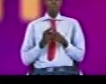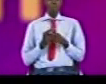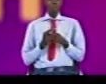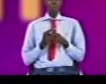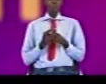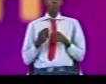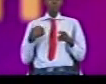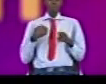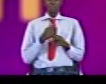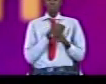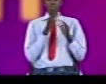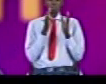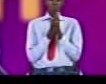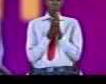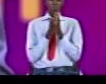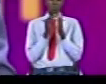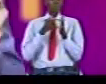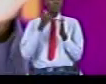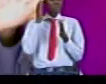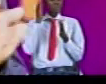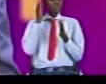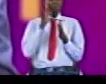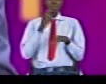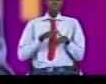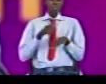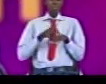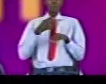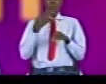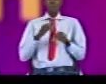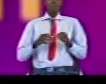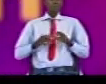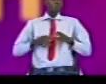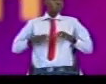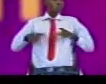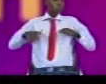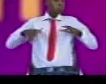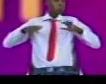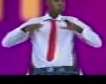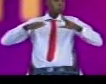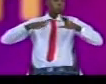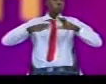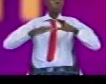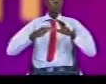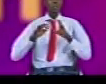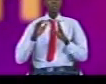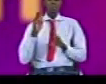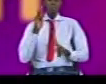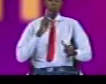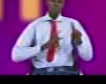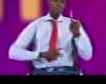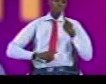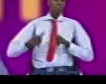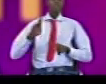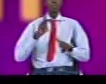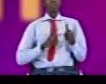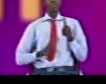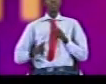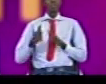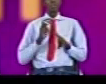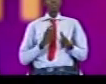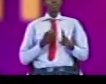pray, let it be a time of exodus, mass exodus of people, of souls from the kingdom of